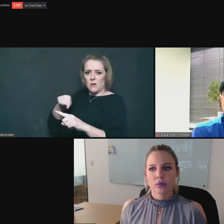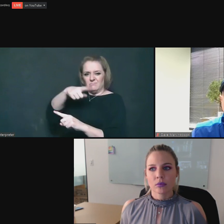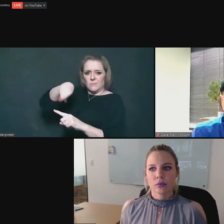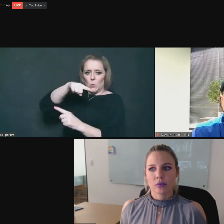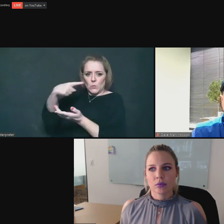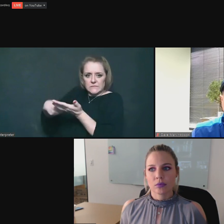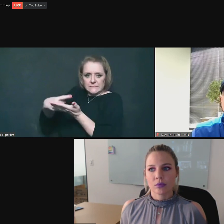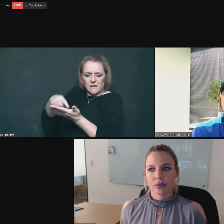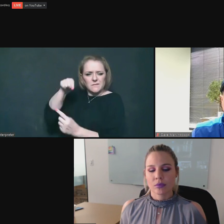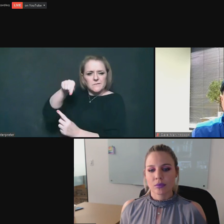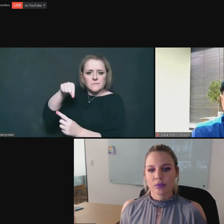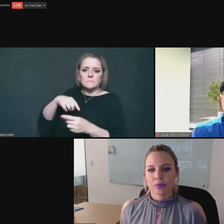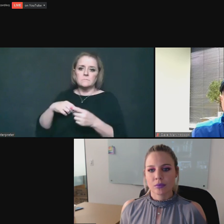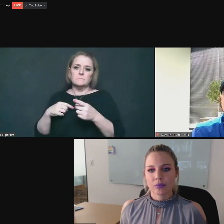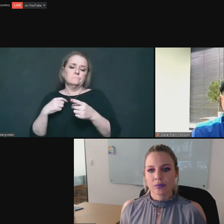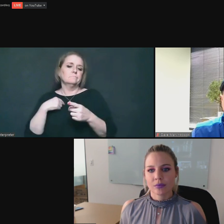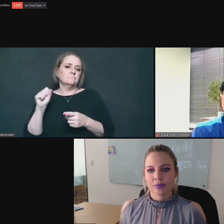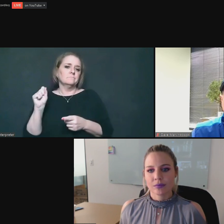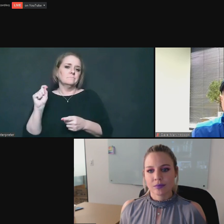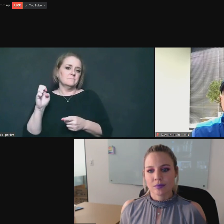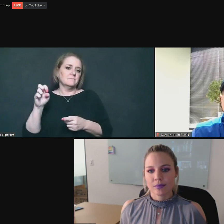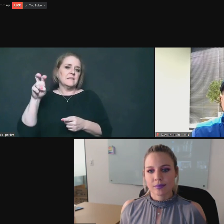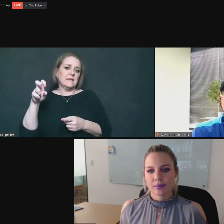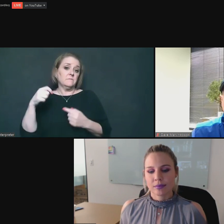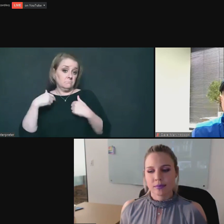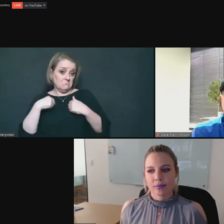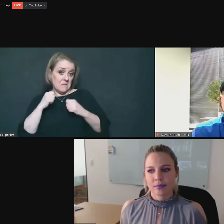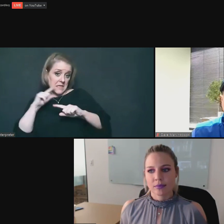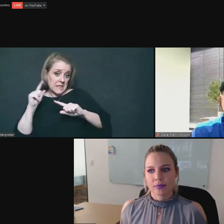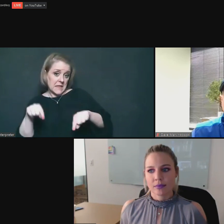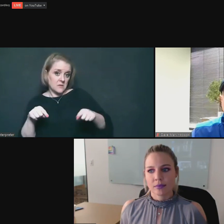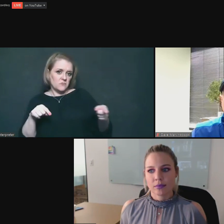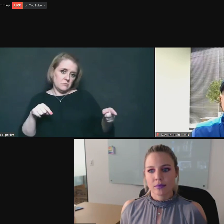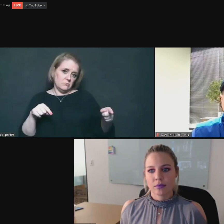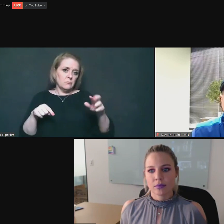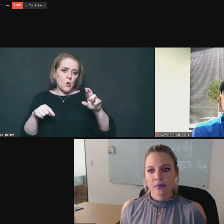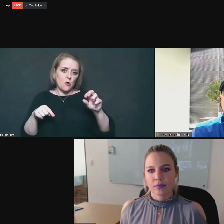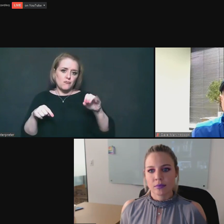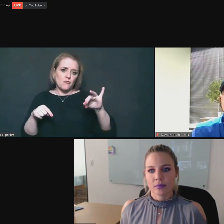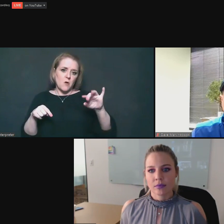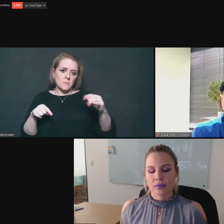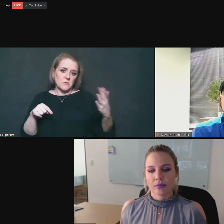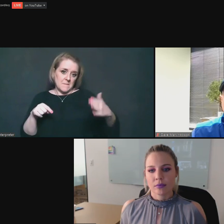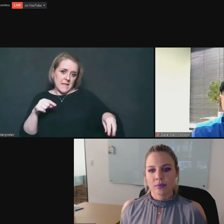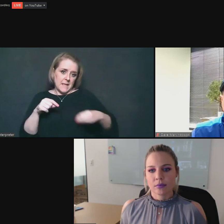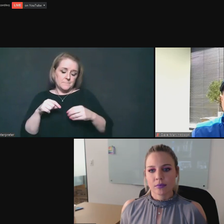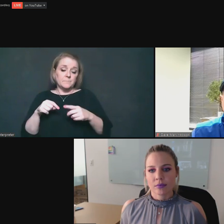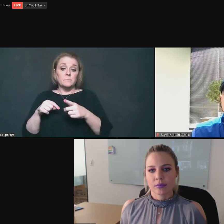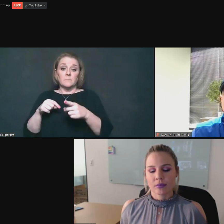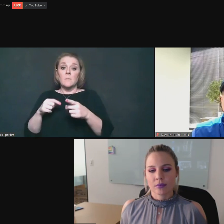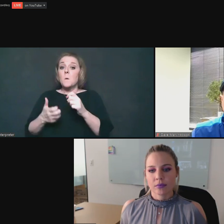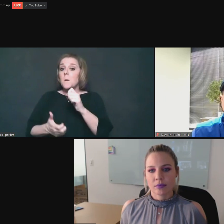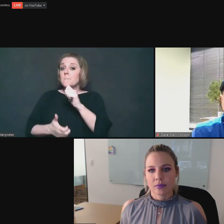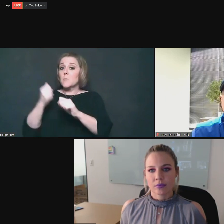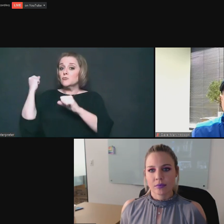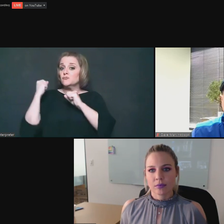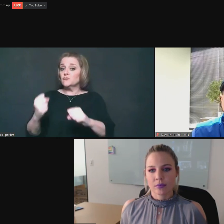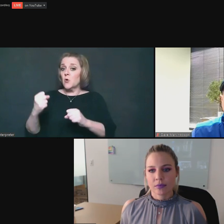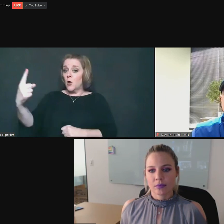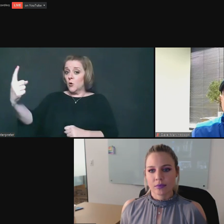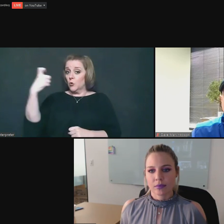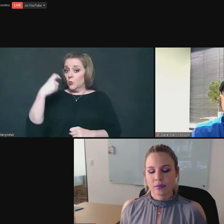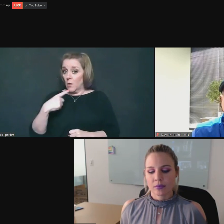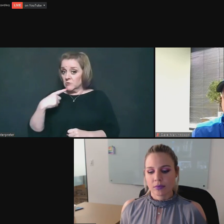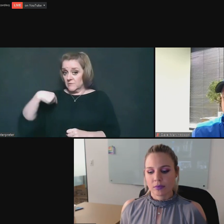Well, I can answer that now if Robert has anything to add, but I can tell you up to this point, this week, the